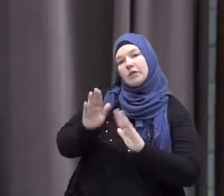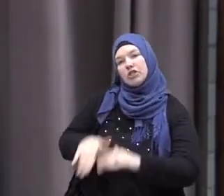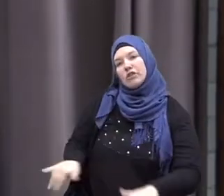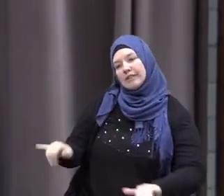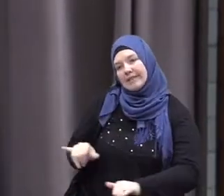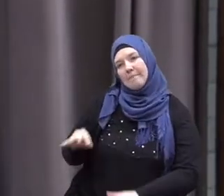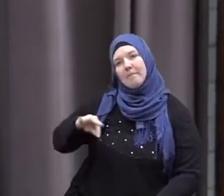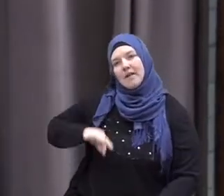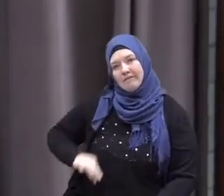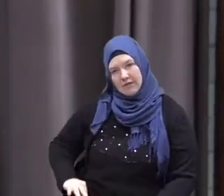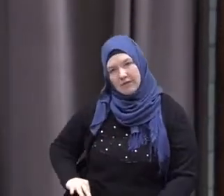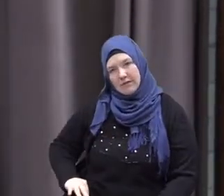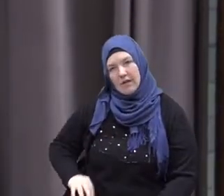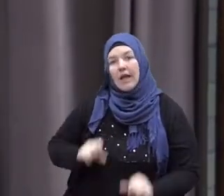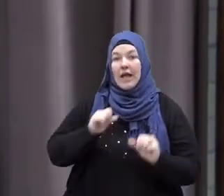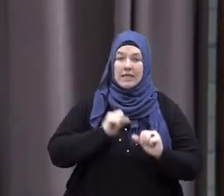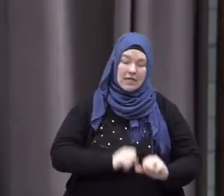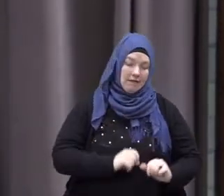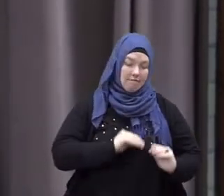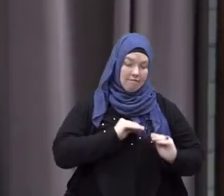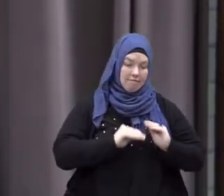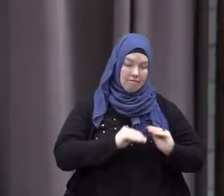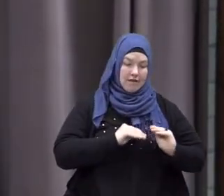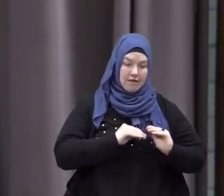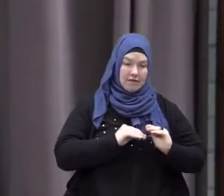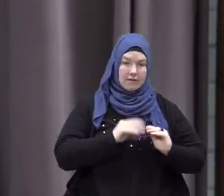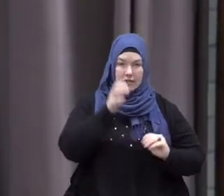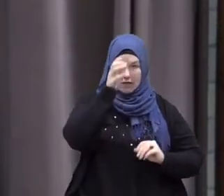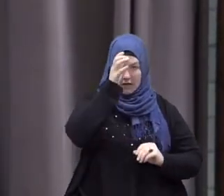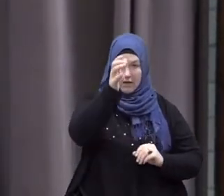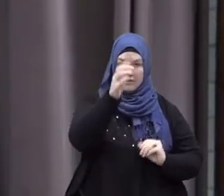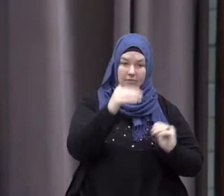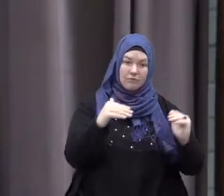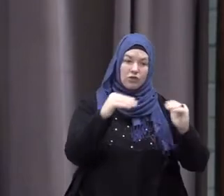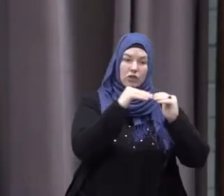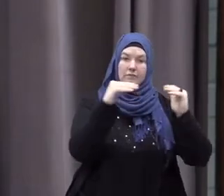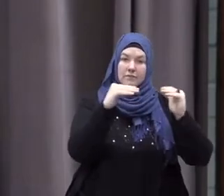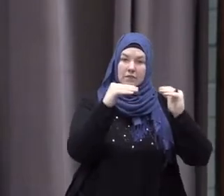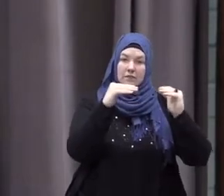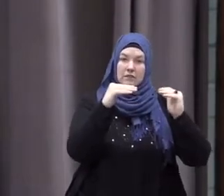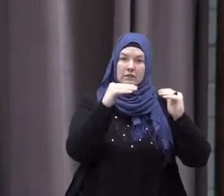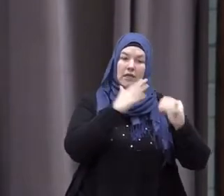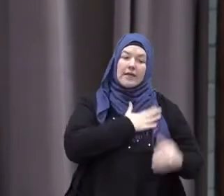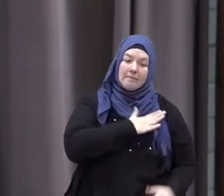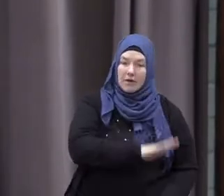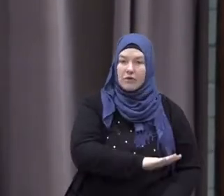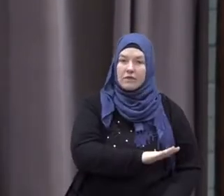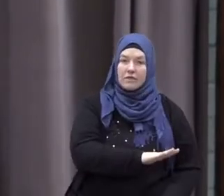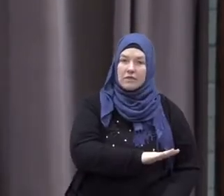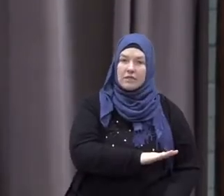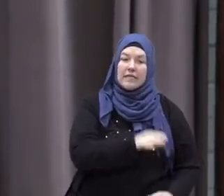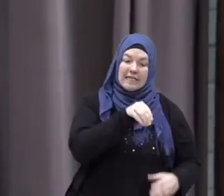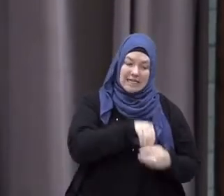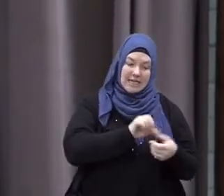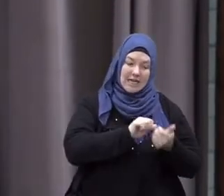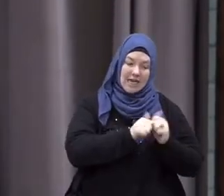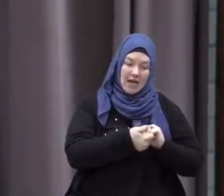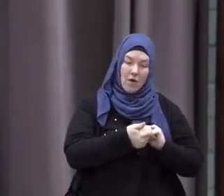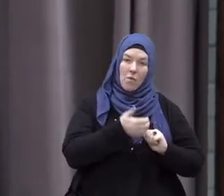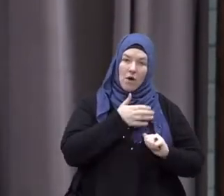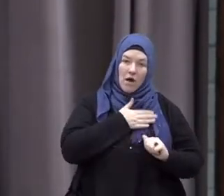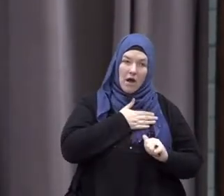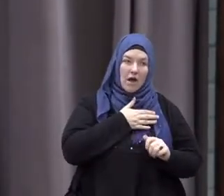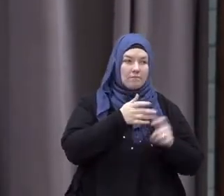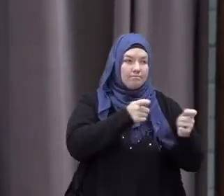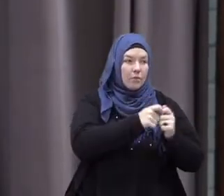same. I can fix the concept of justice and fairness and compassion in how I treat